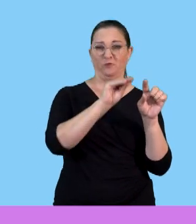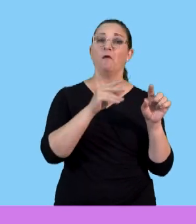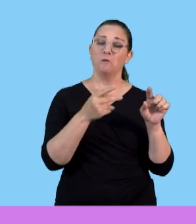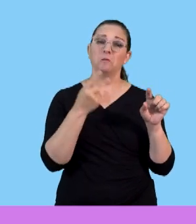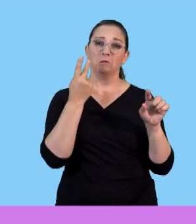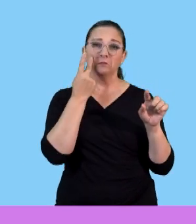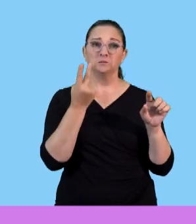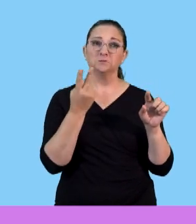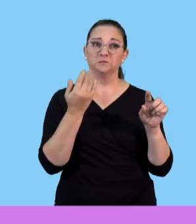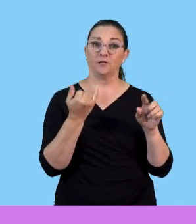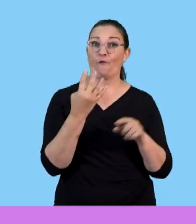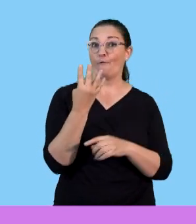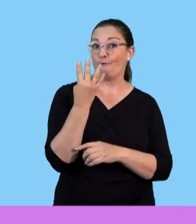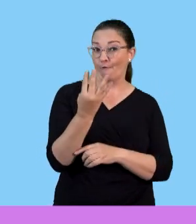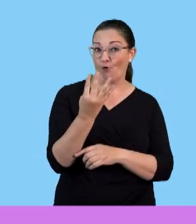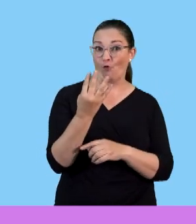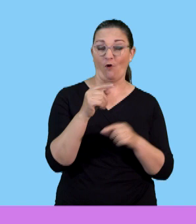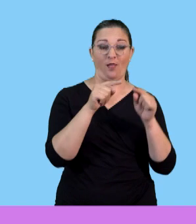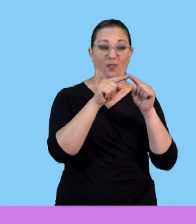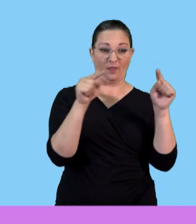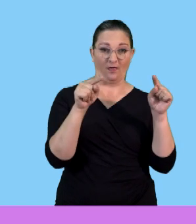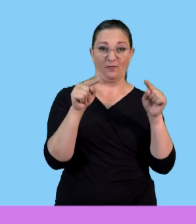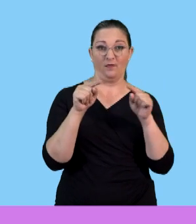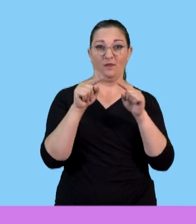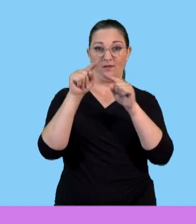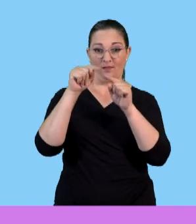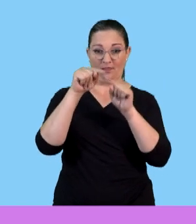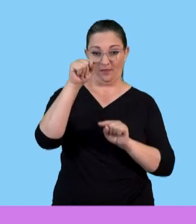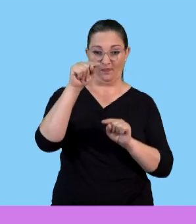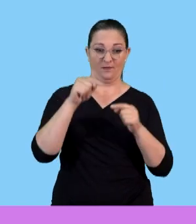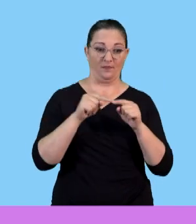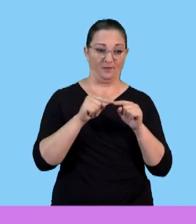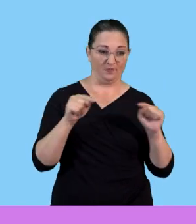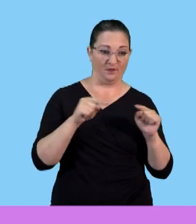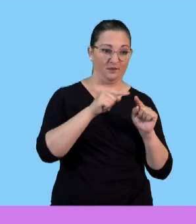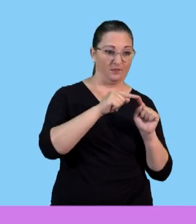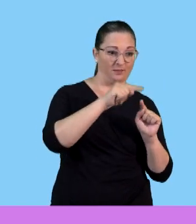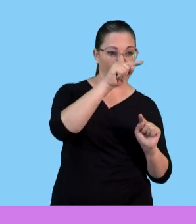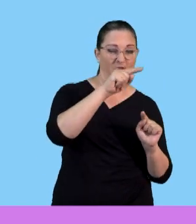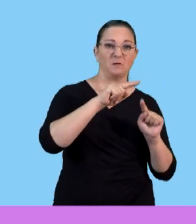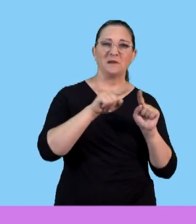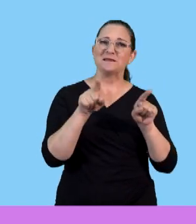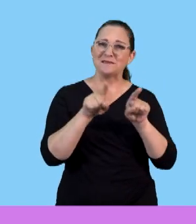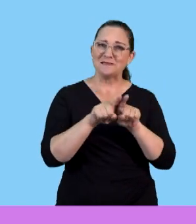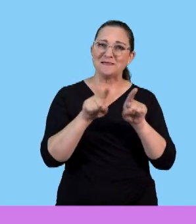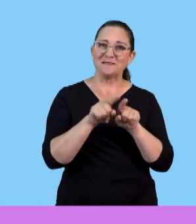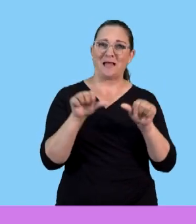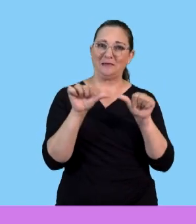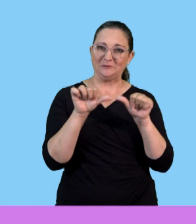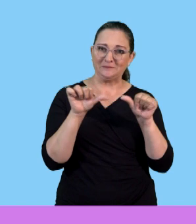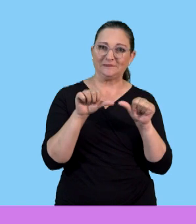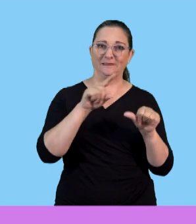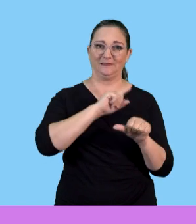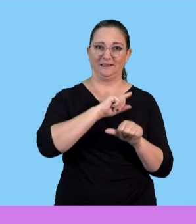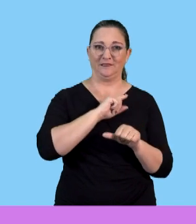can see there is 4 lengths. It's 4 sides of the same size, and